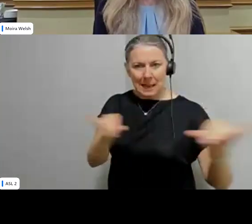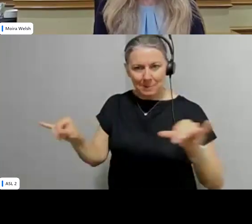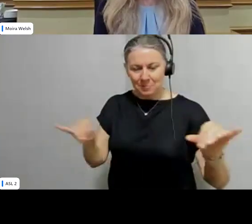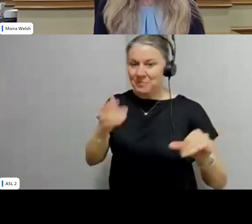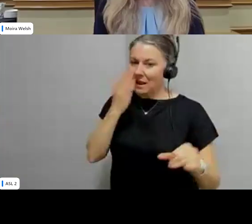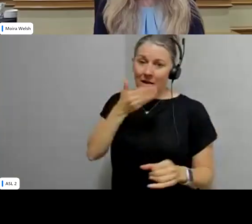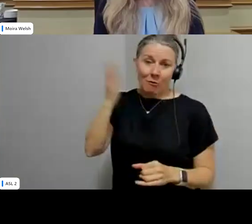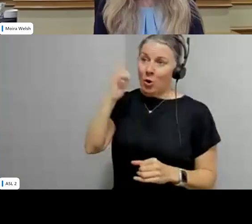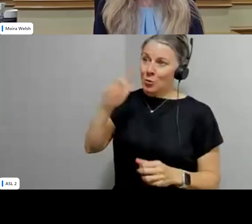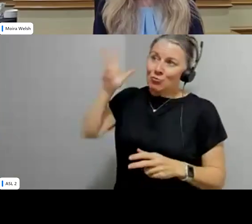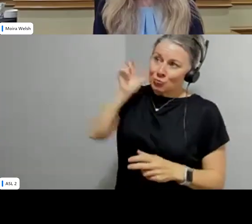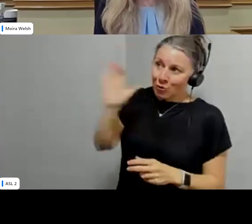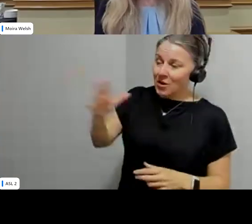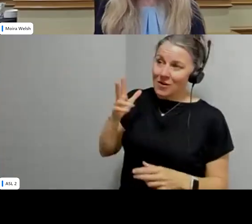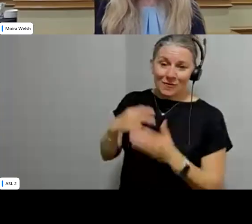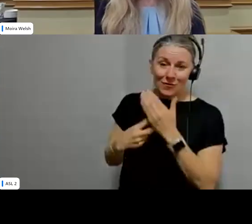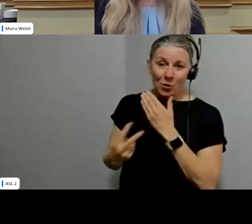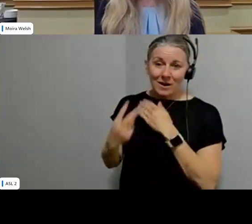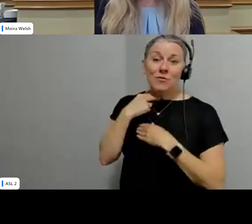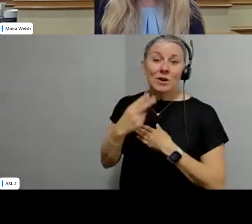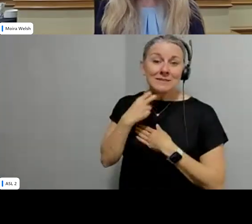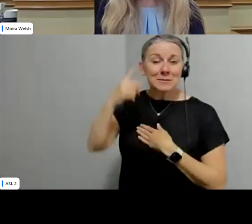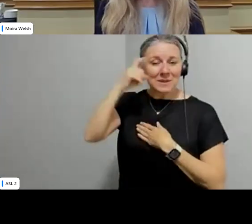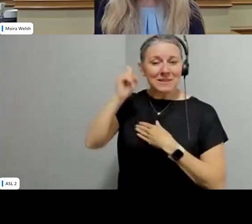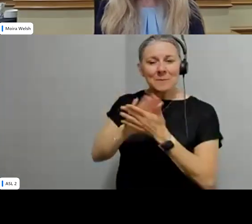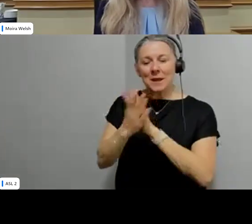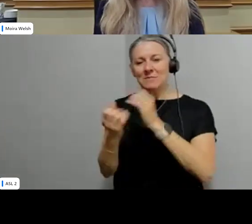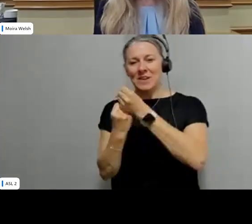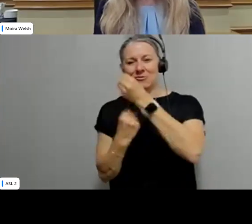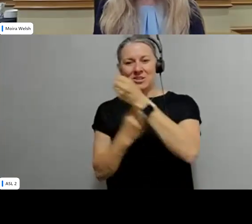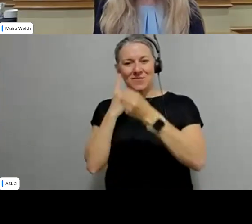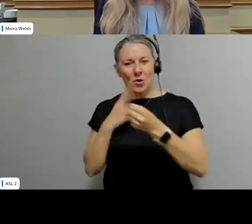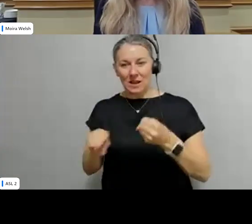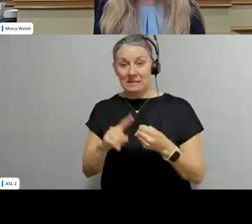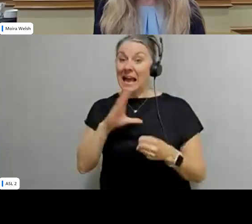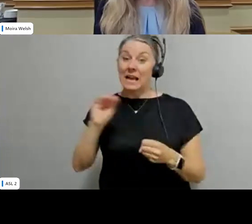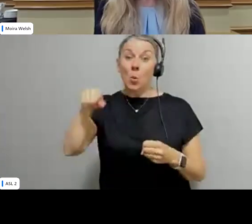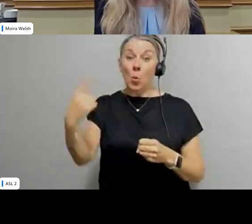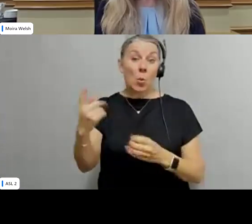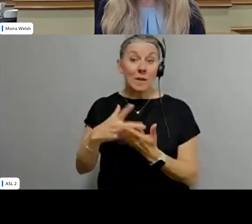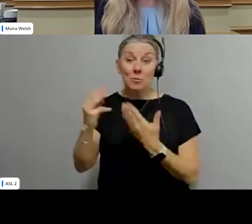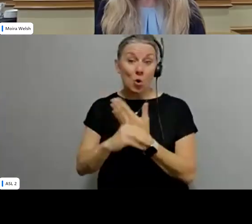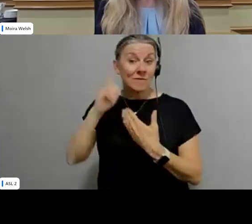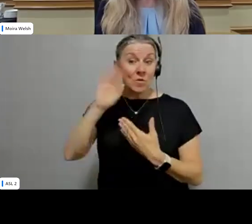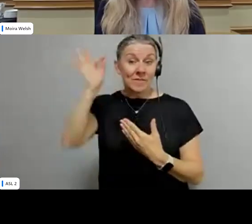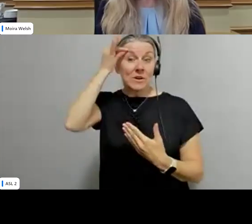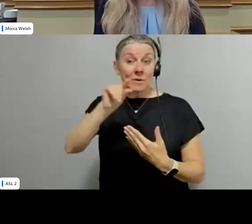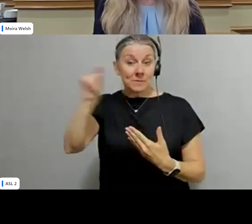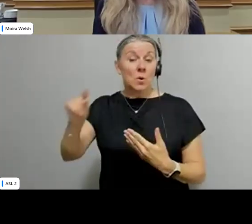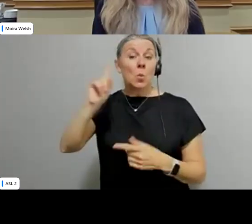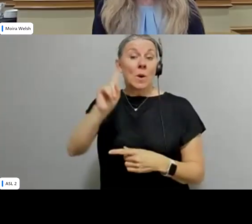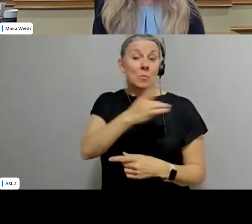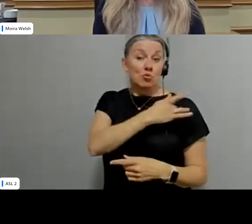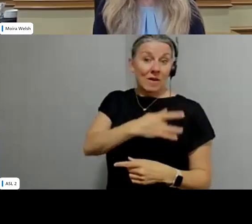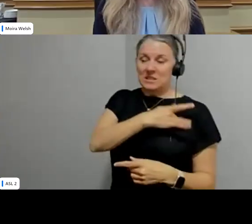it really, as I said, is the grounding of it. It's also the only program in the entire time I worked in the federal government of Canada where the provinces hopped